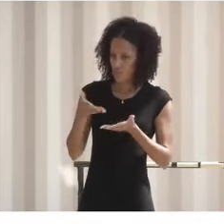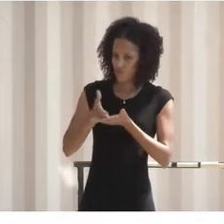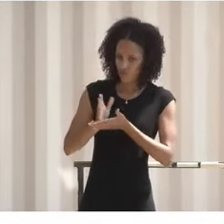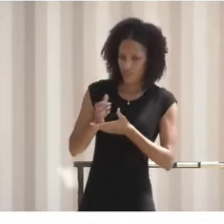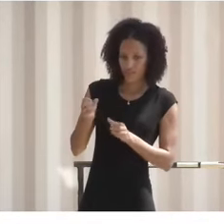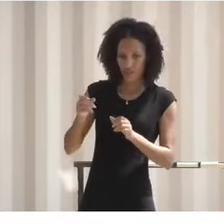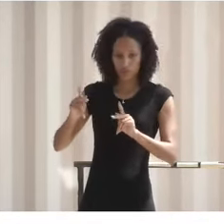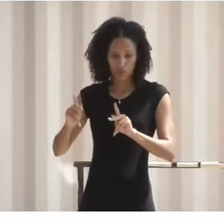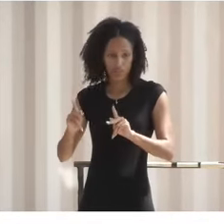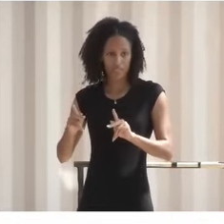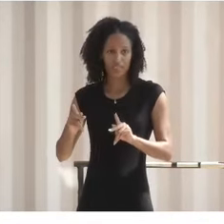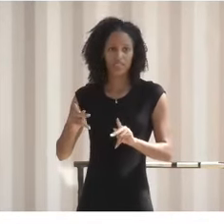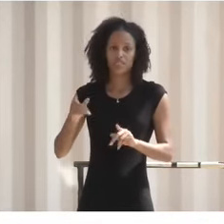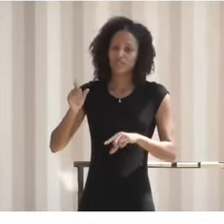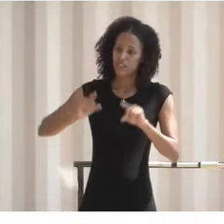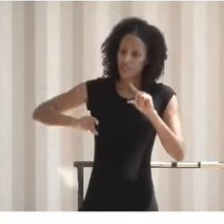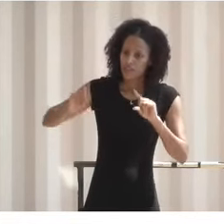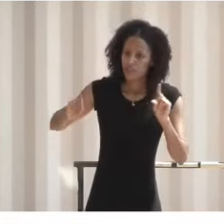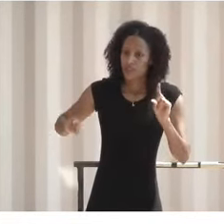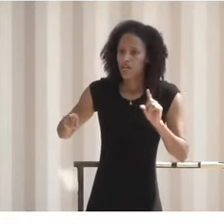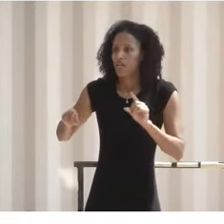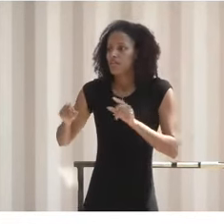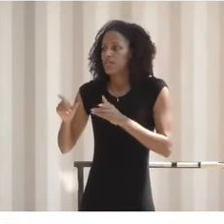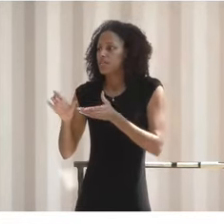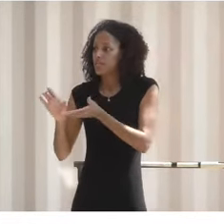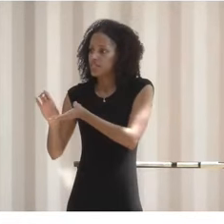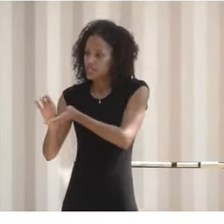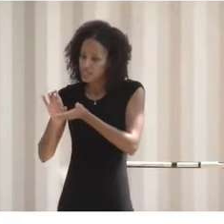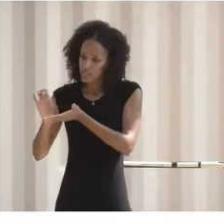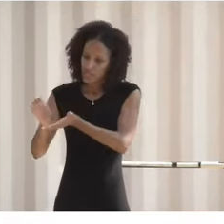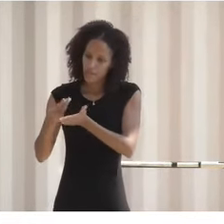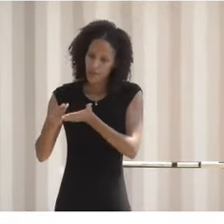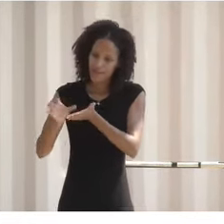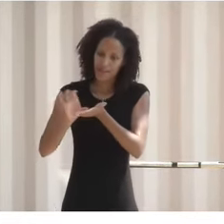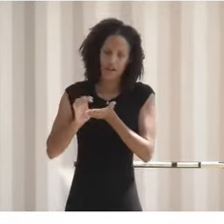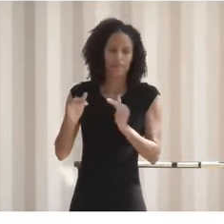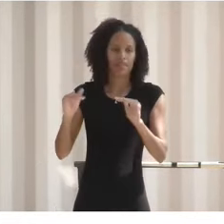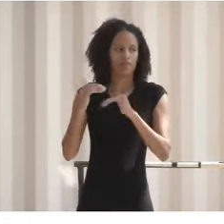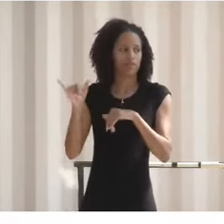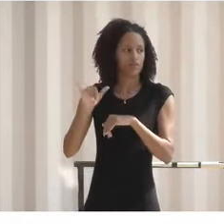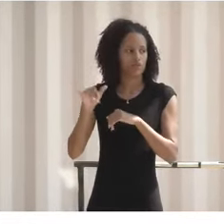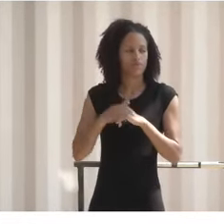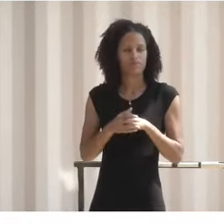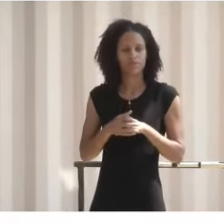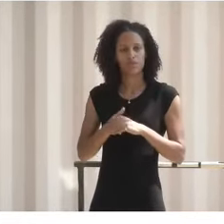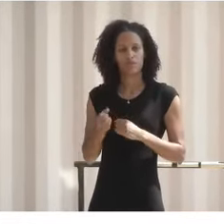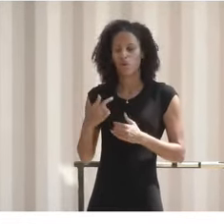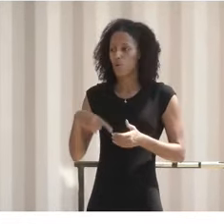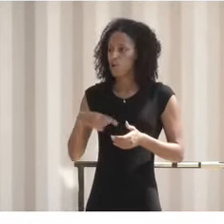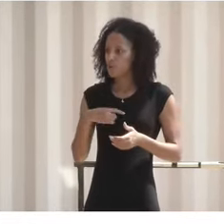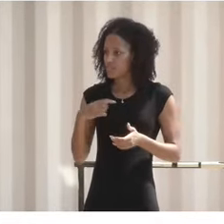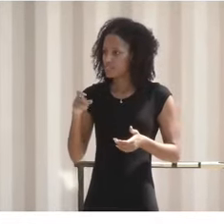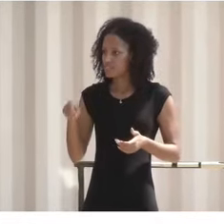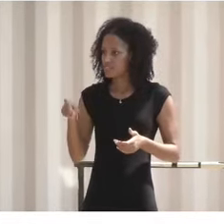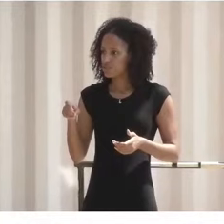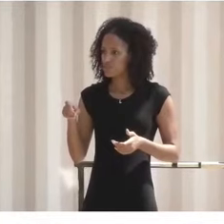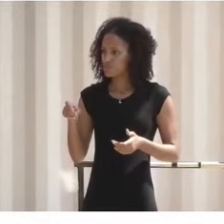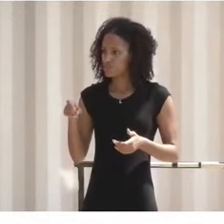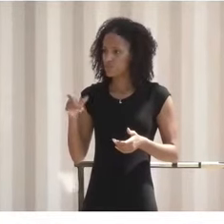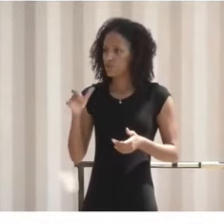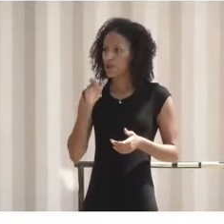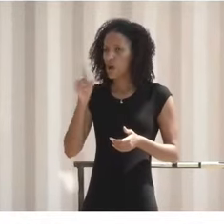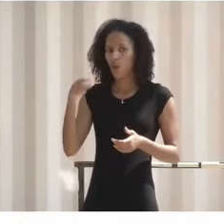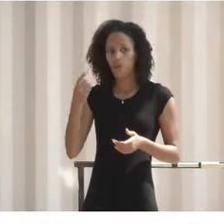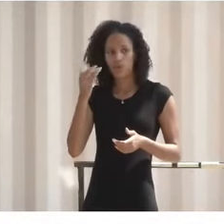having diversified in sources of livelihood is limited. So with this, then we need to not just